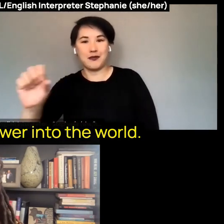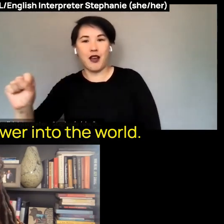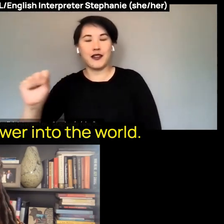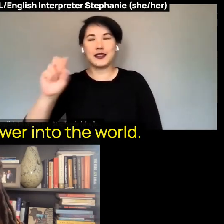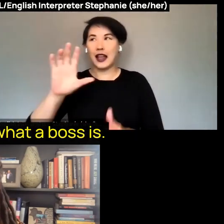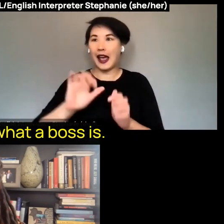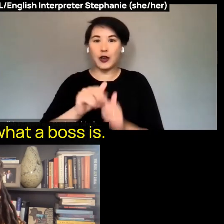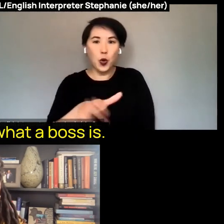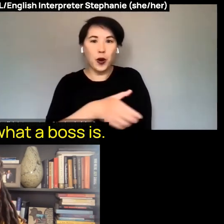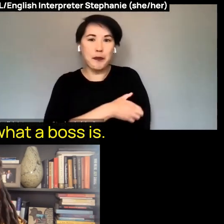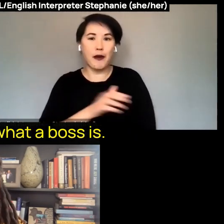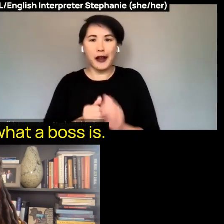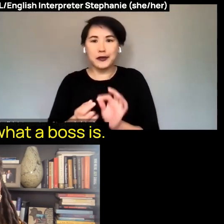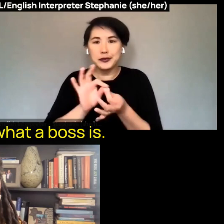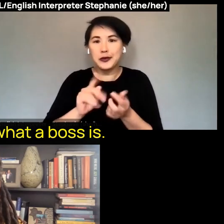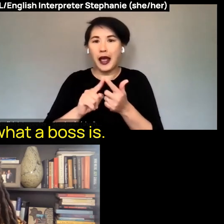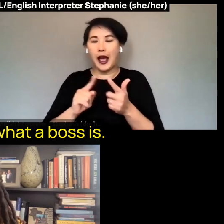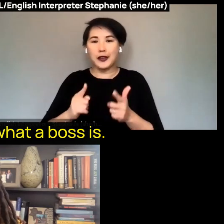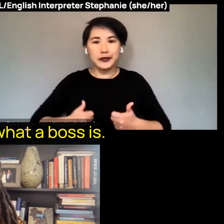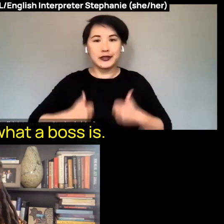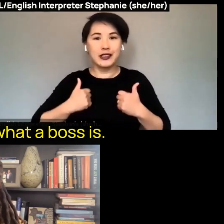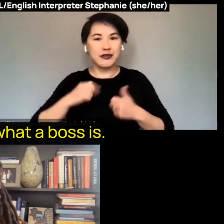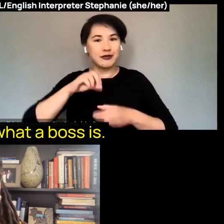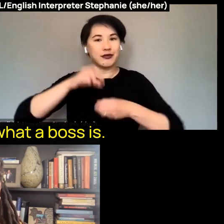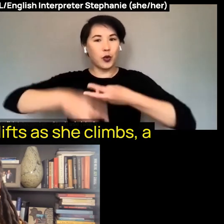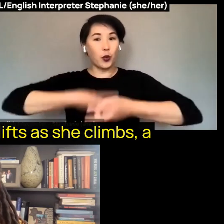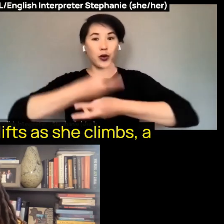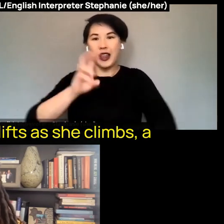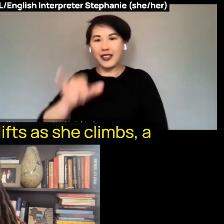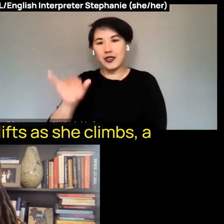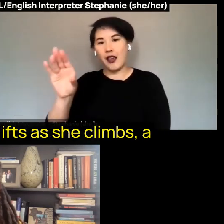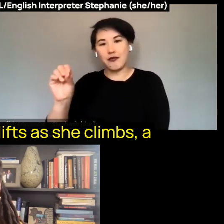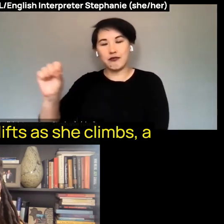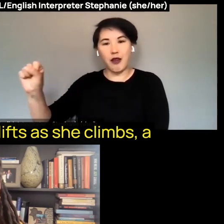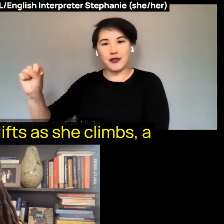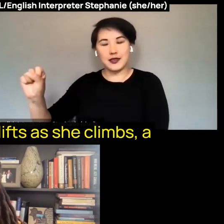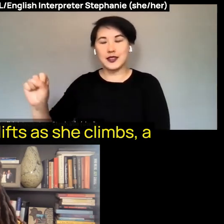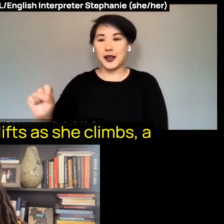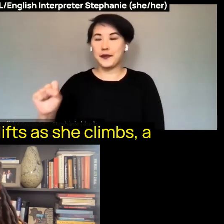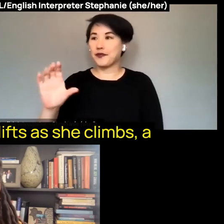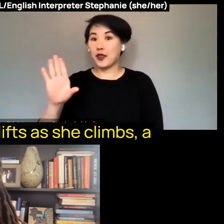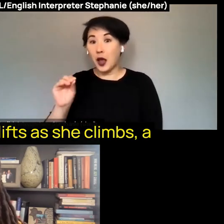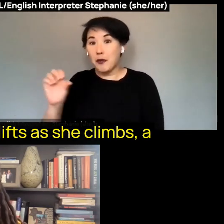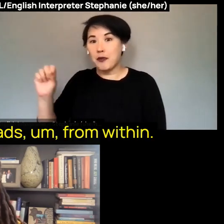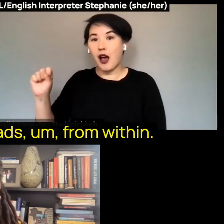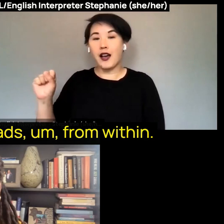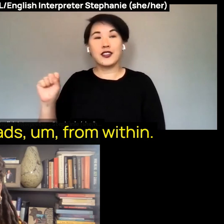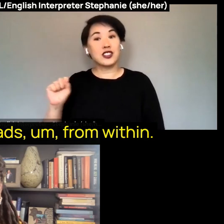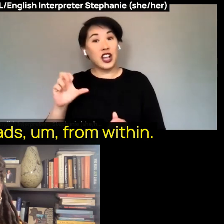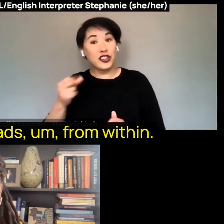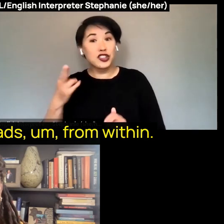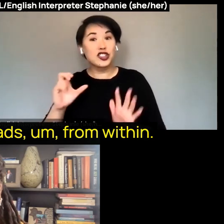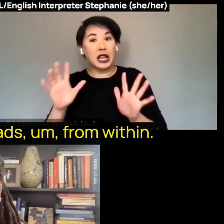the world. And to me, that's what a boss is. A boss is someone who lifts as she climbs. A boss